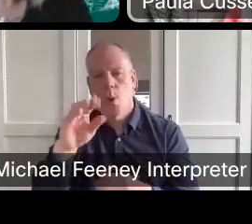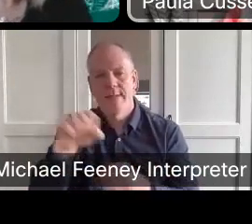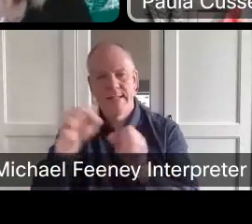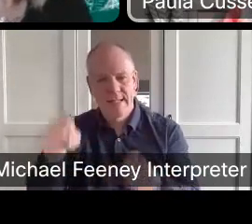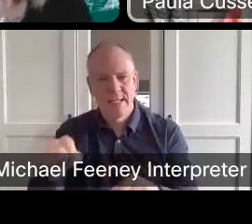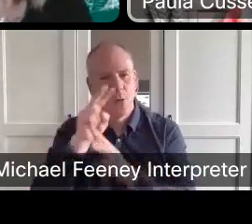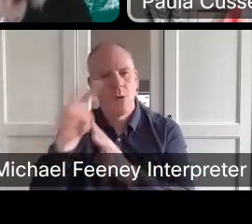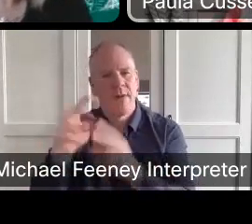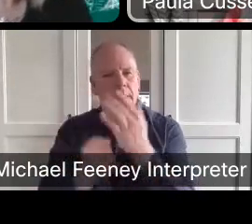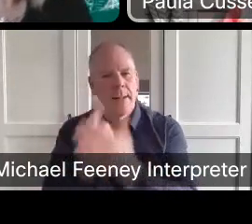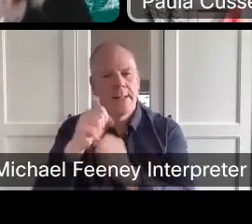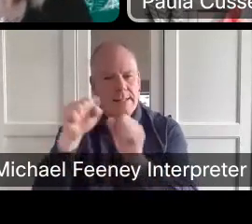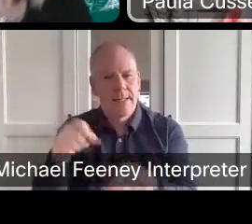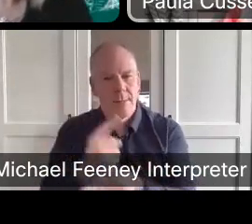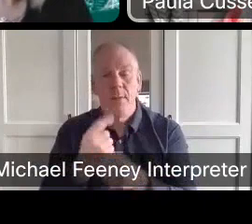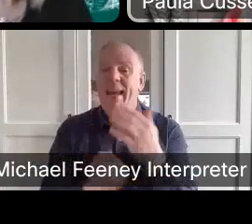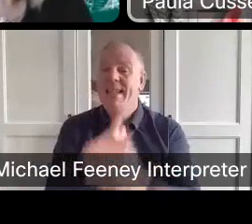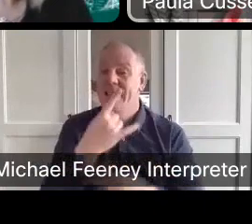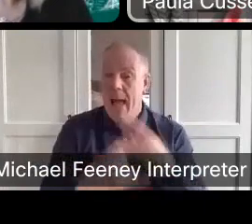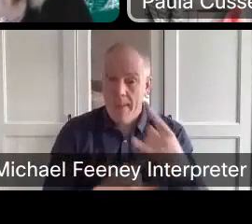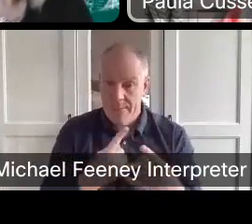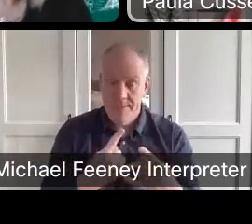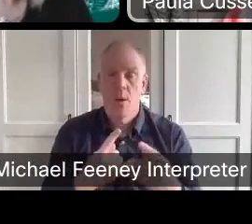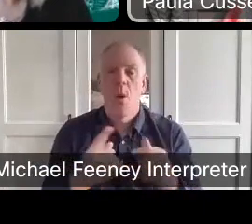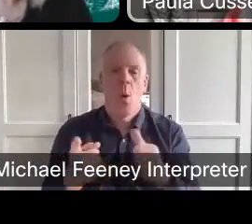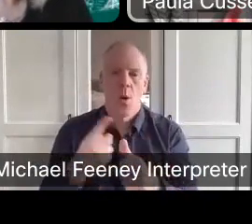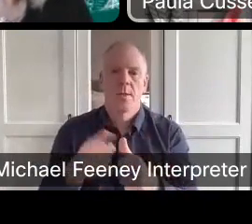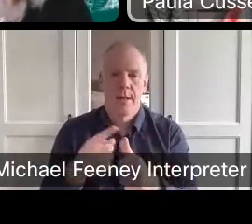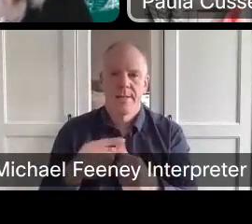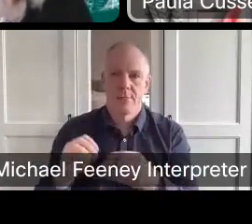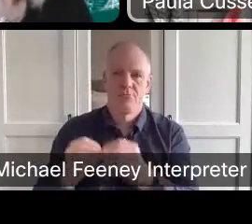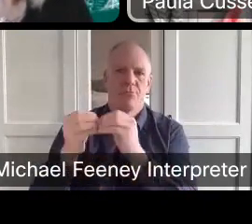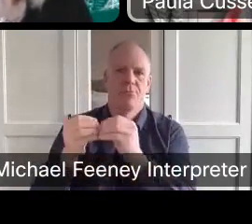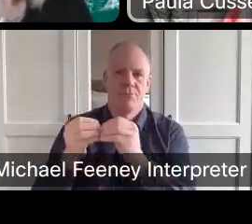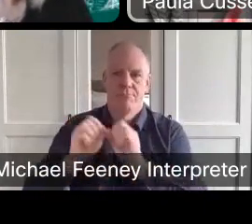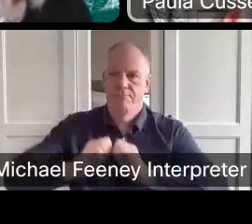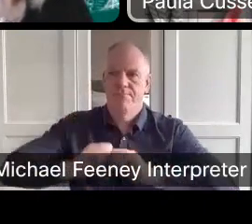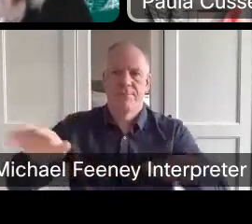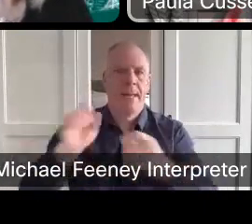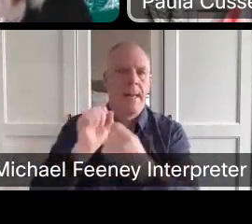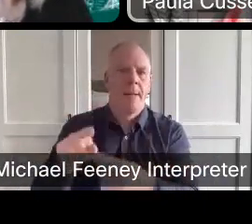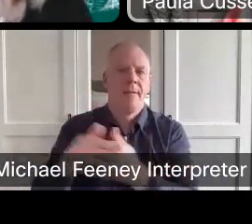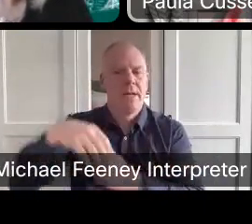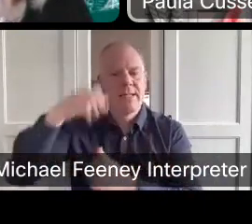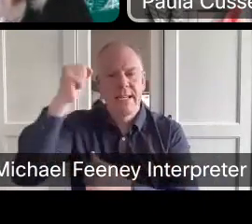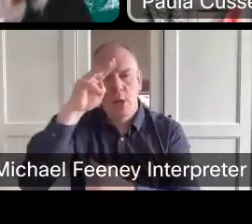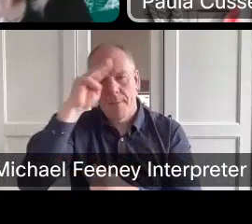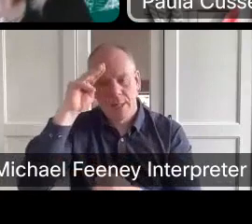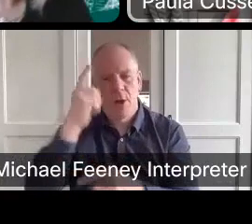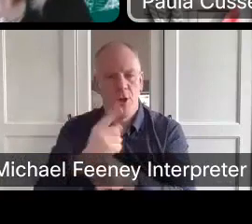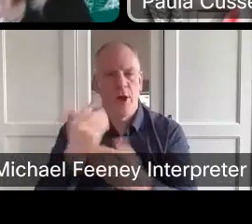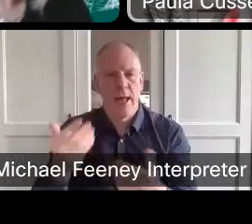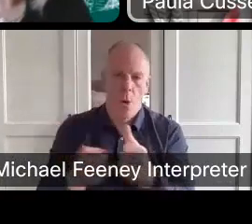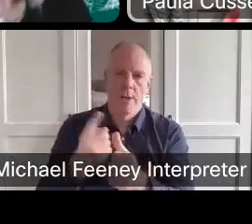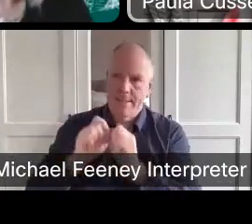our notifiable system. So once we have an incident, that there's an automatic email generated that goes to everyone in senior management to advise them of